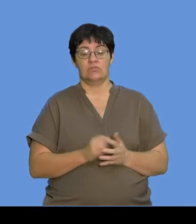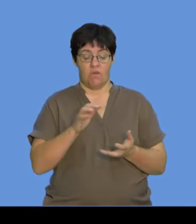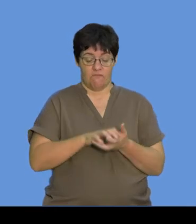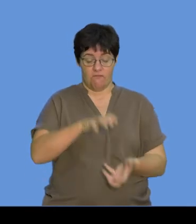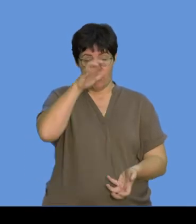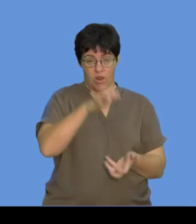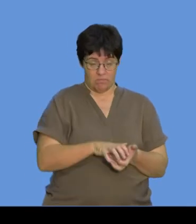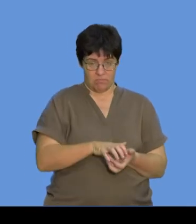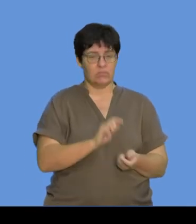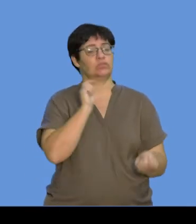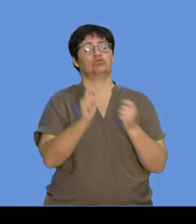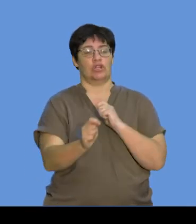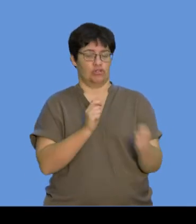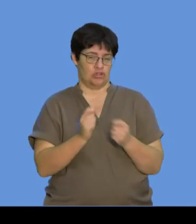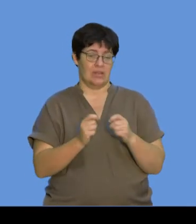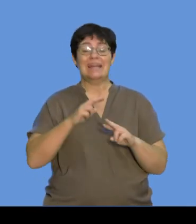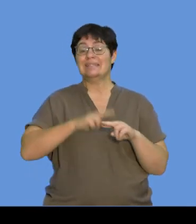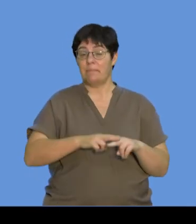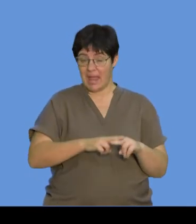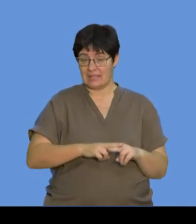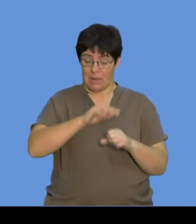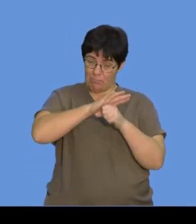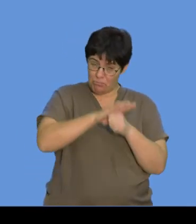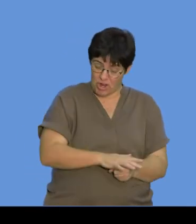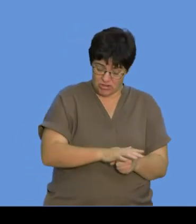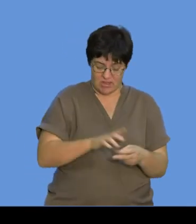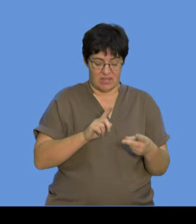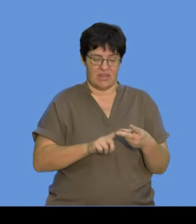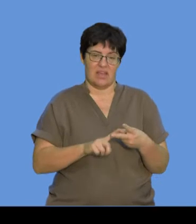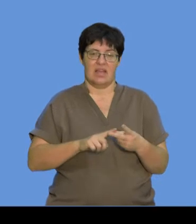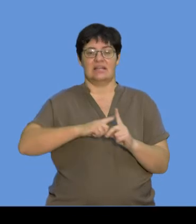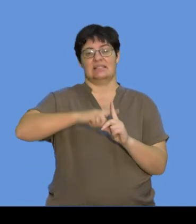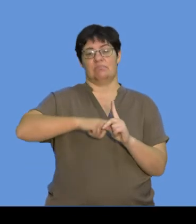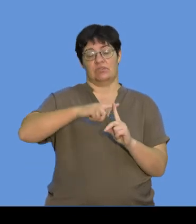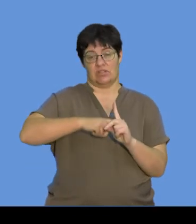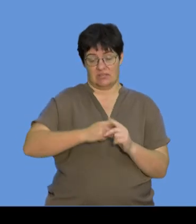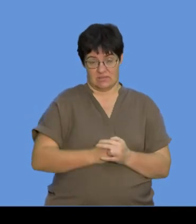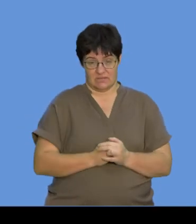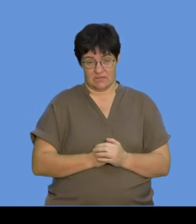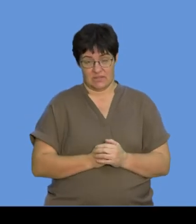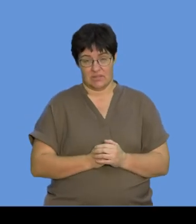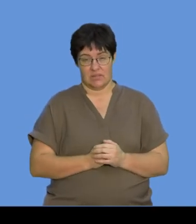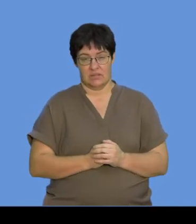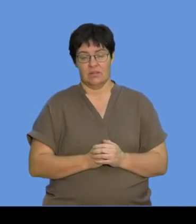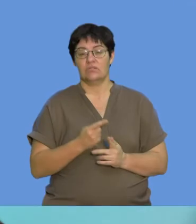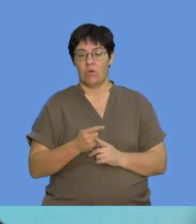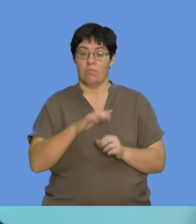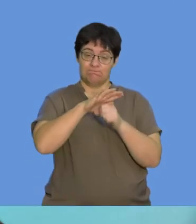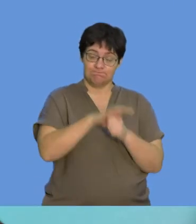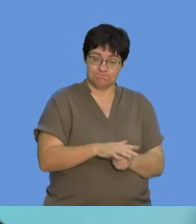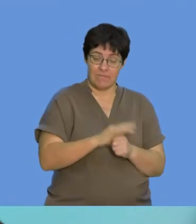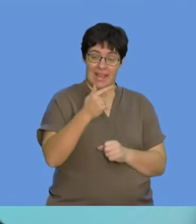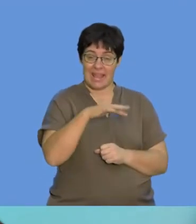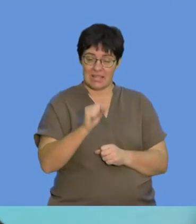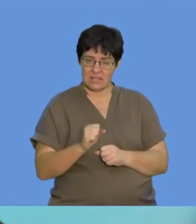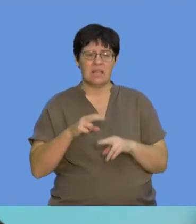on the temperature and pressure. This takes us to something very important to say that, the pressure of a gas depends on how fast the